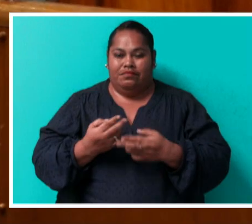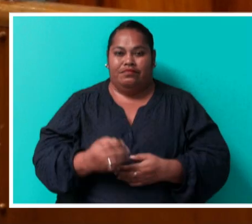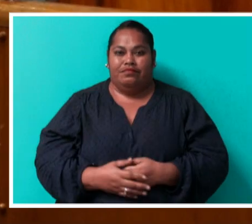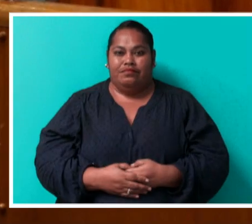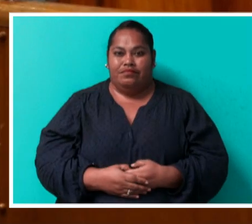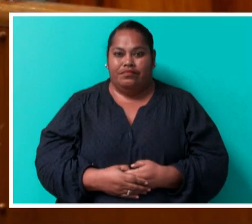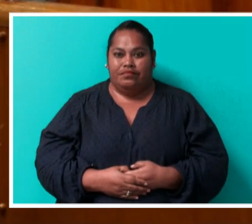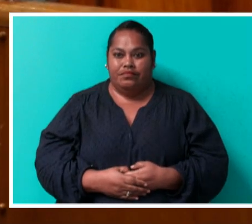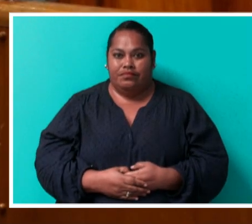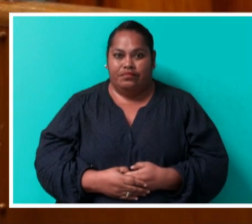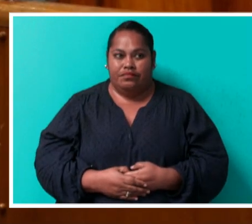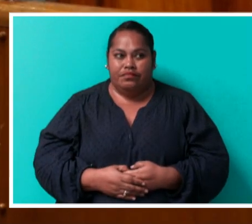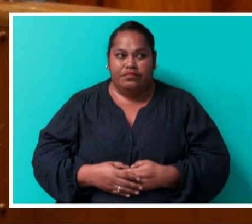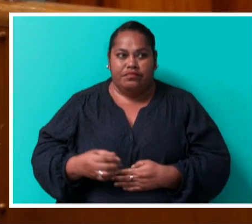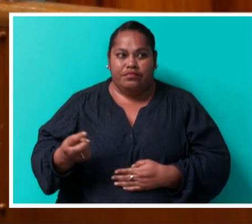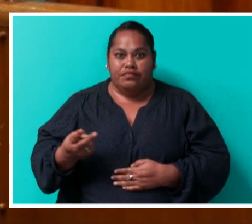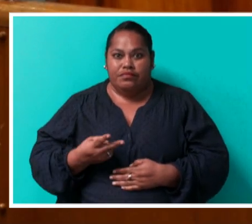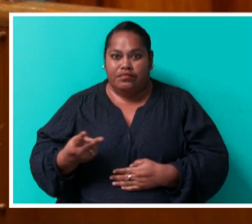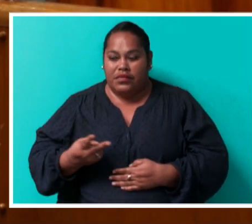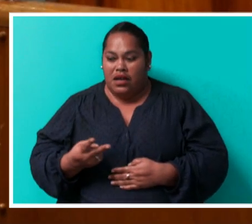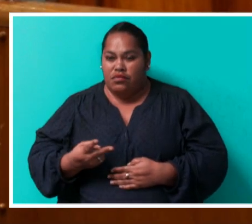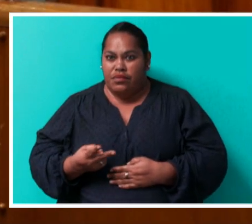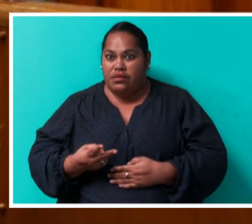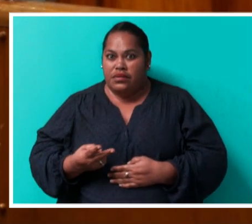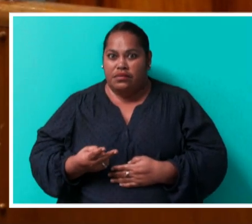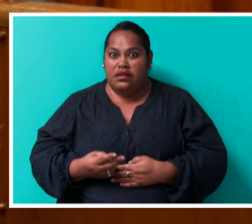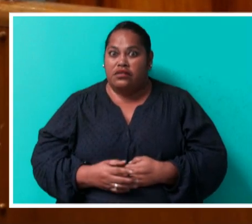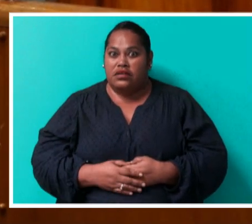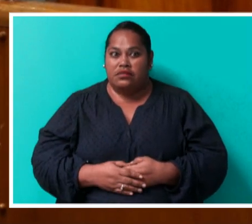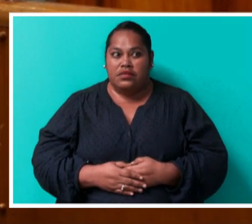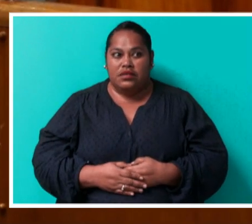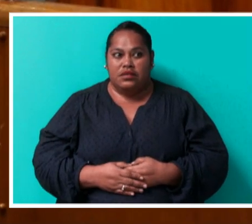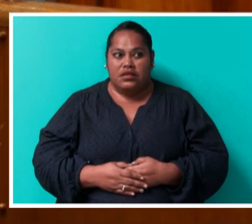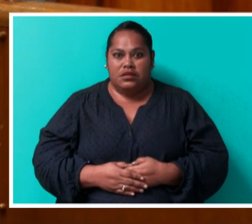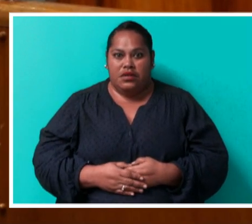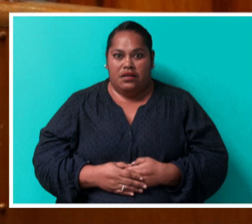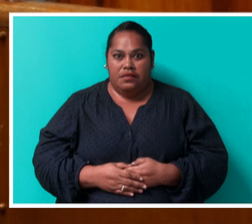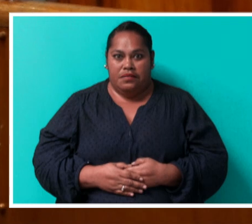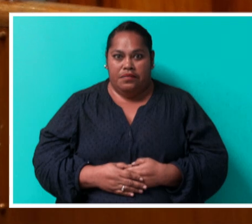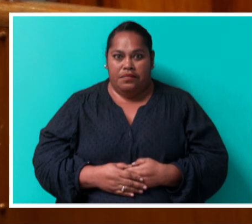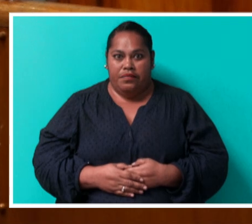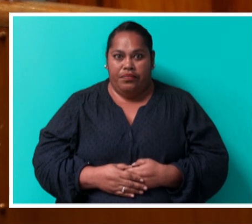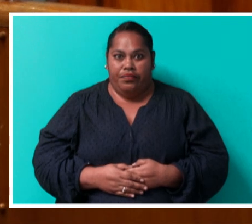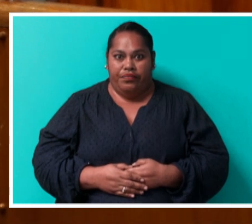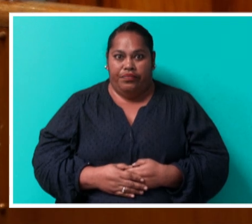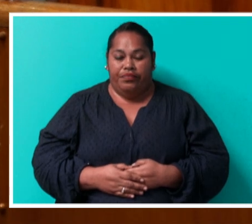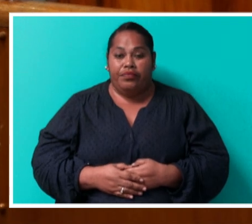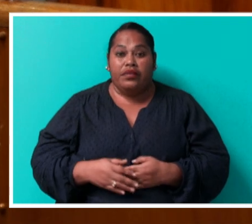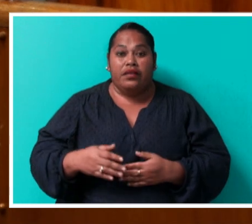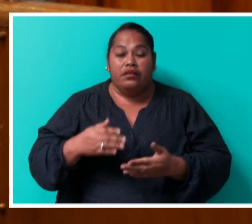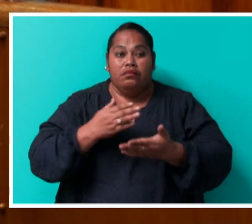Mr. Speaker, sir, share a long-standing friendship built on mutual respect, shared democratic values,